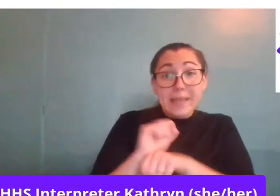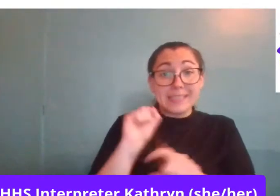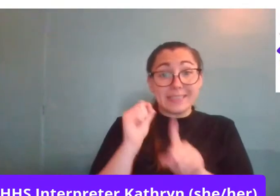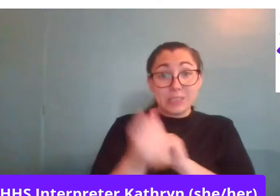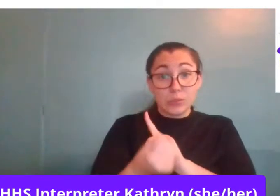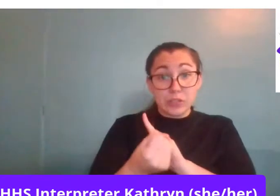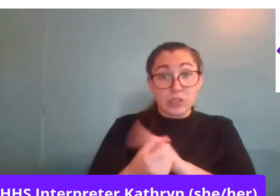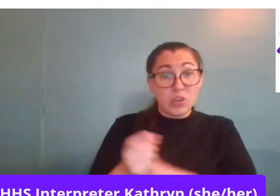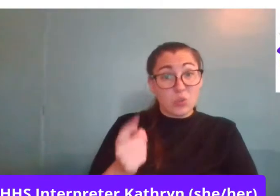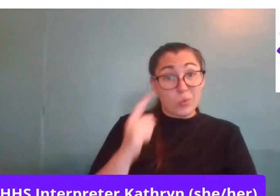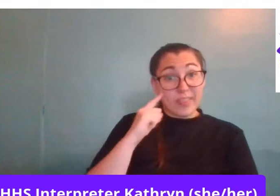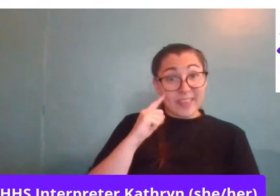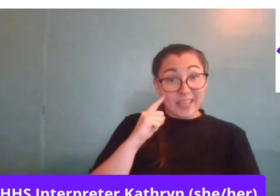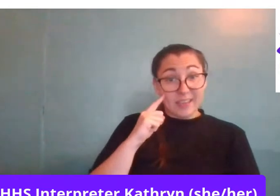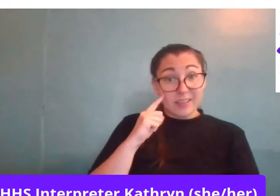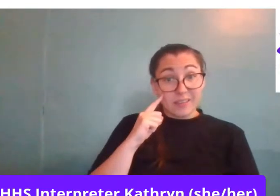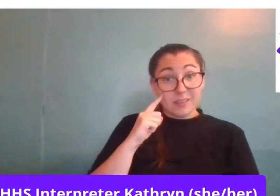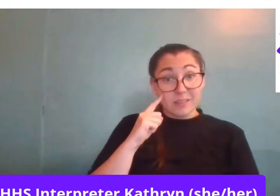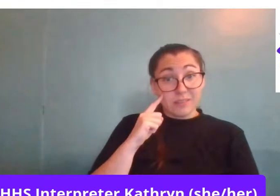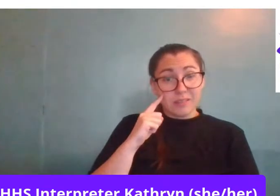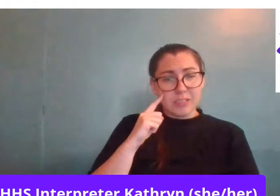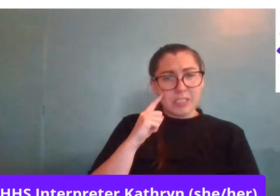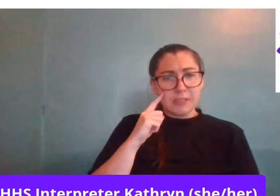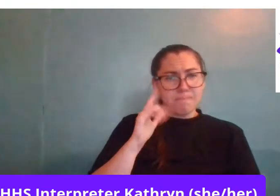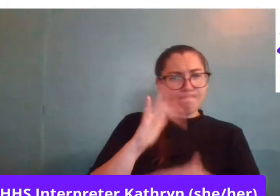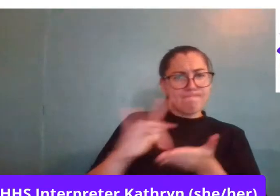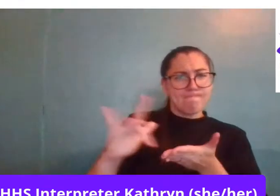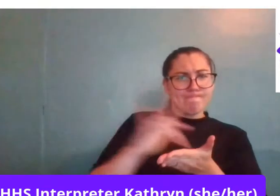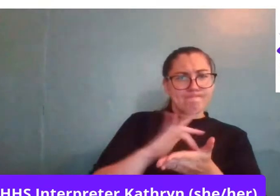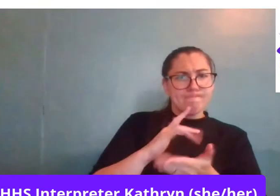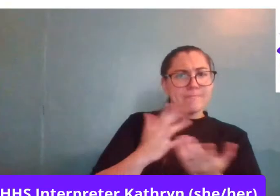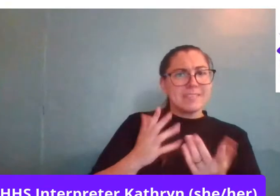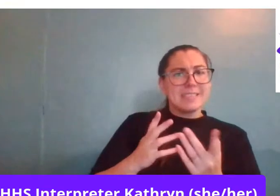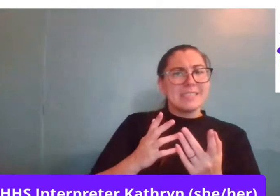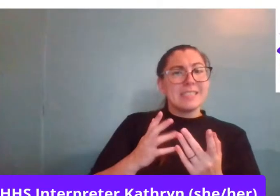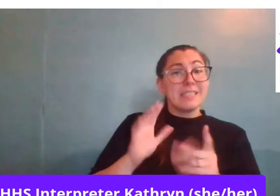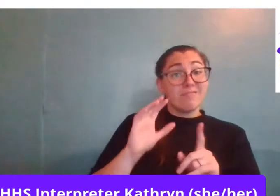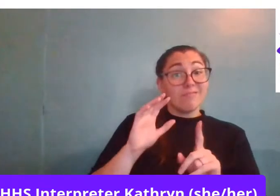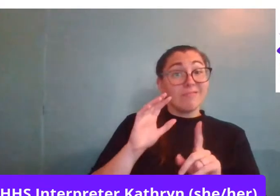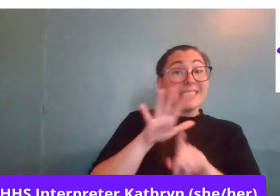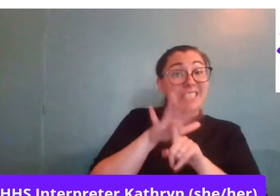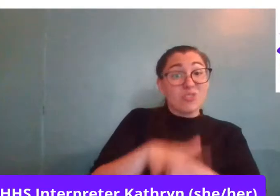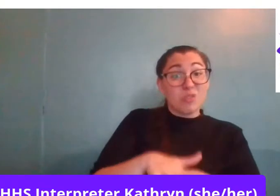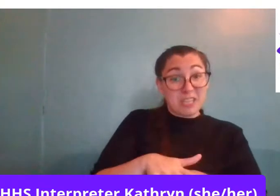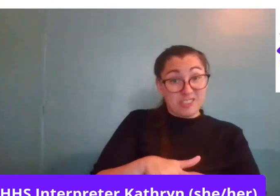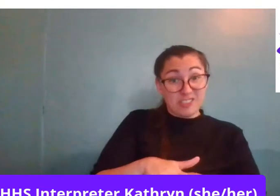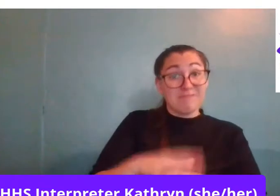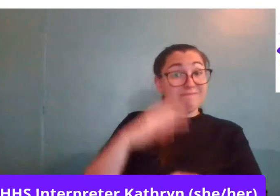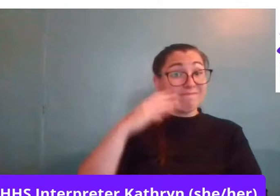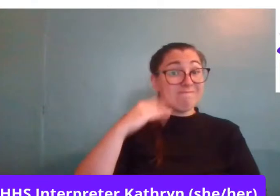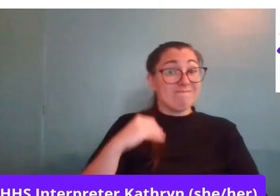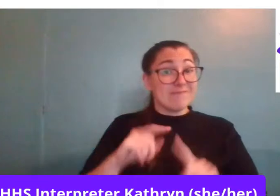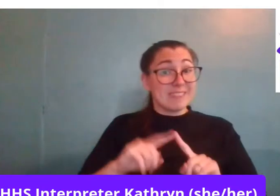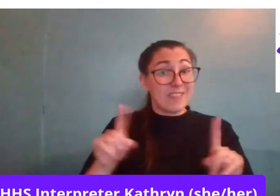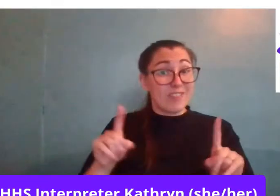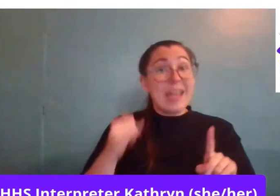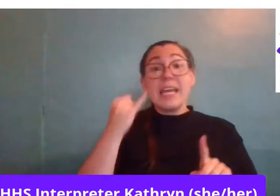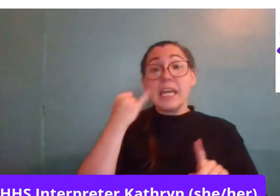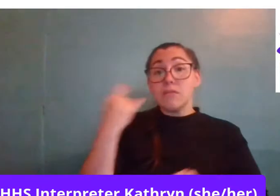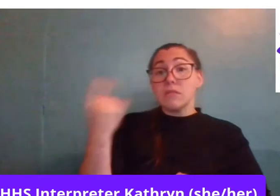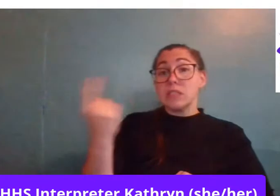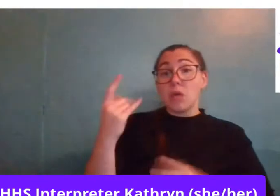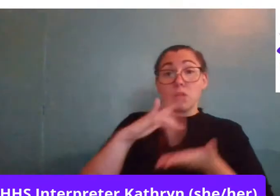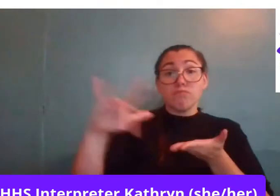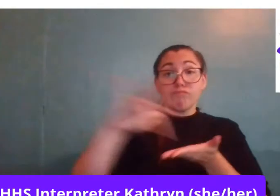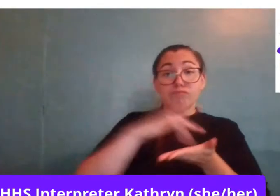believe you're being treated differently, some people call that discrimination. If you're being discriminated against because